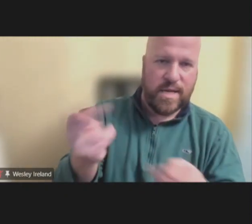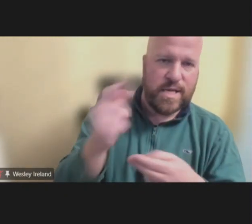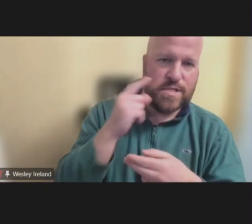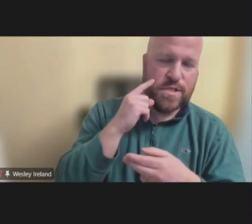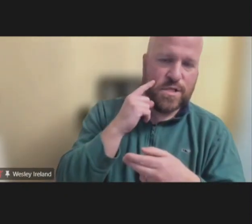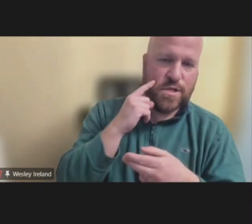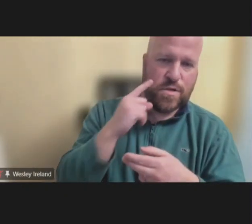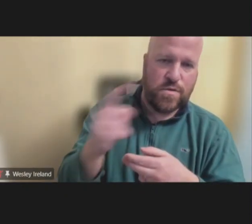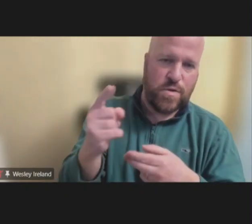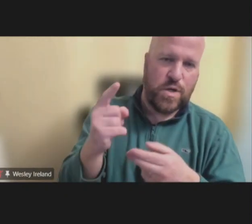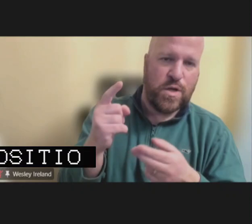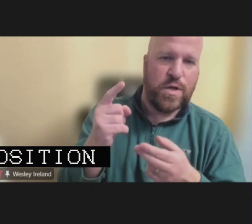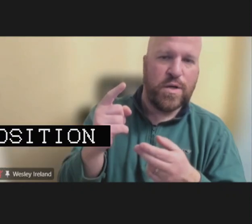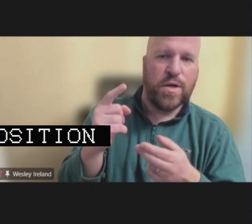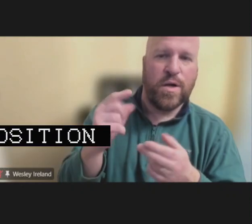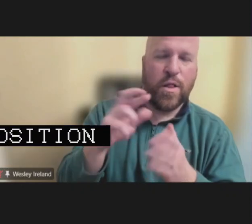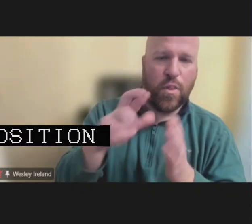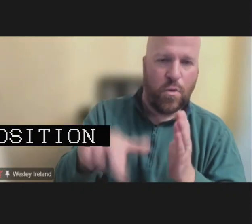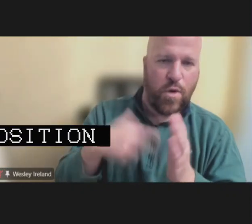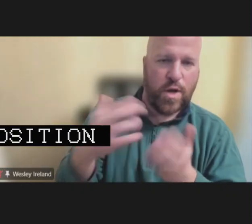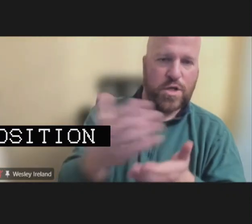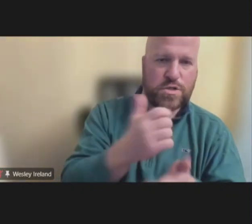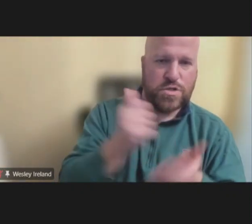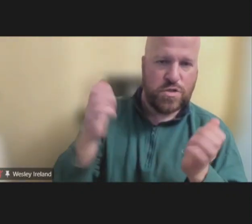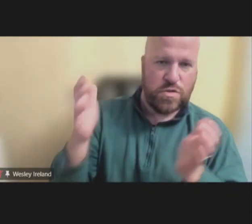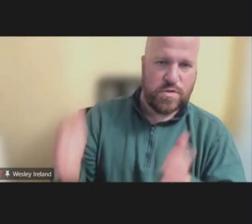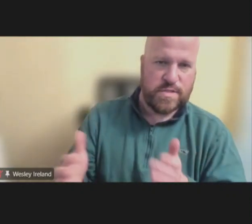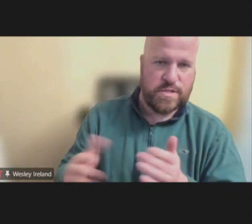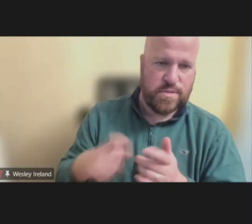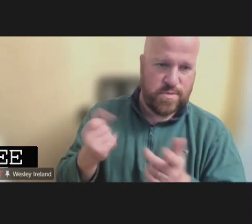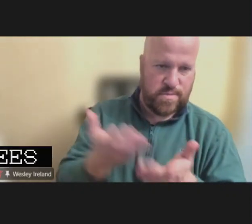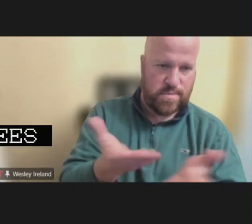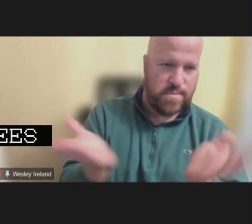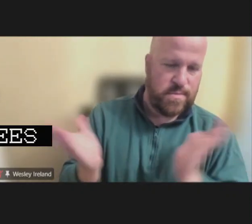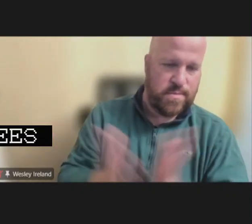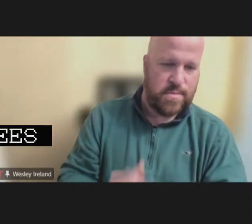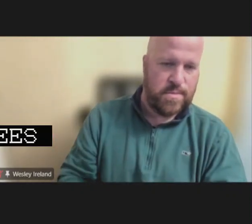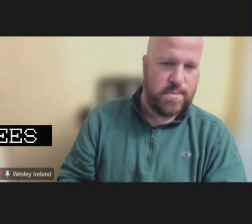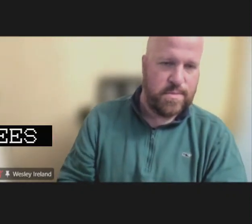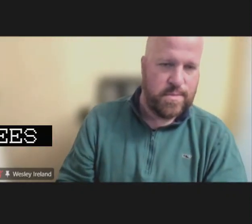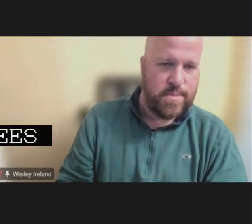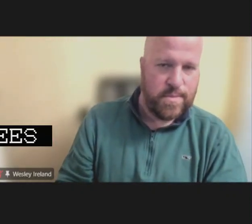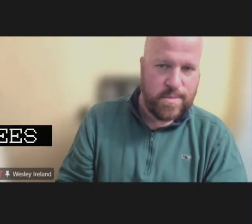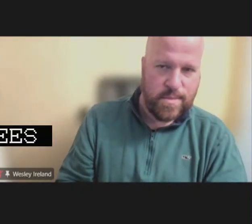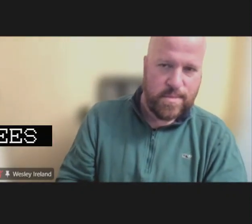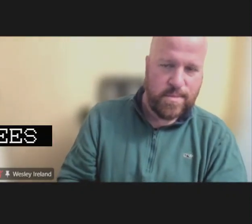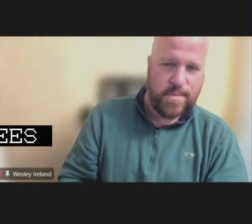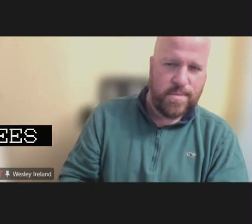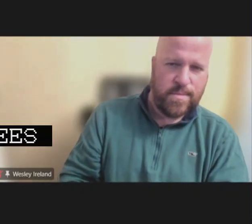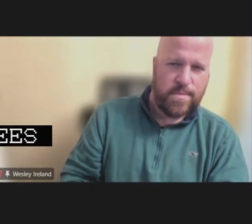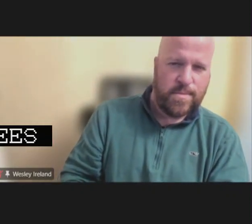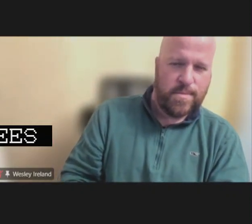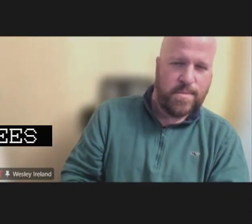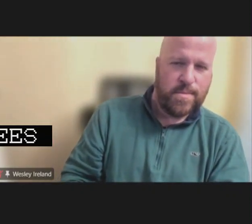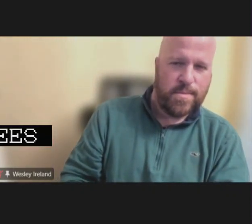Are there any other nominees from the floor for the role of treasurer?